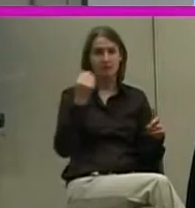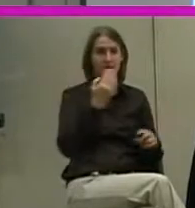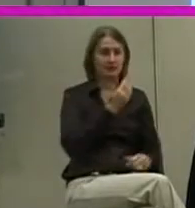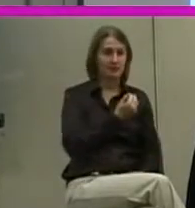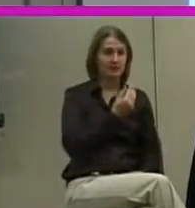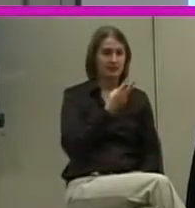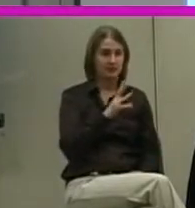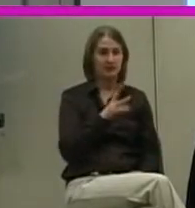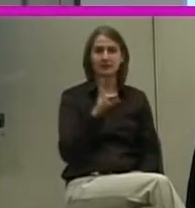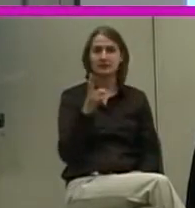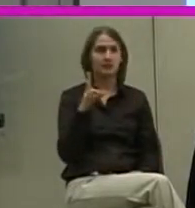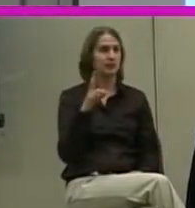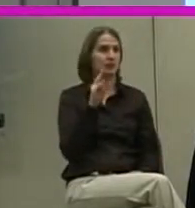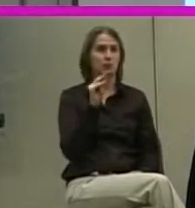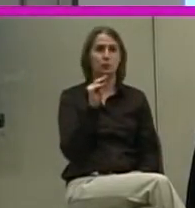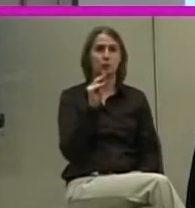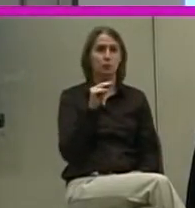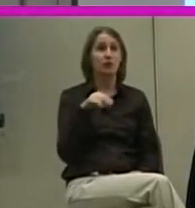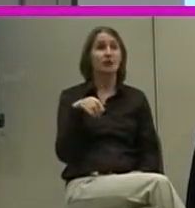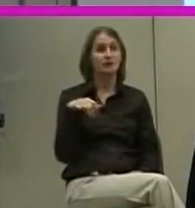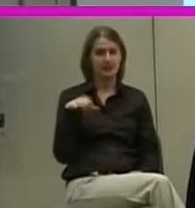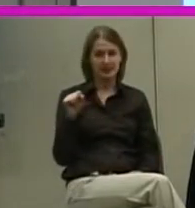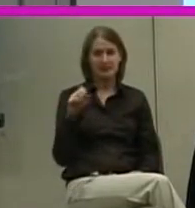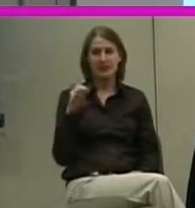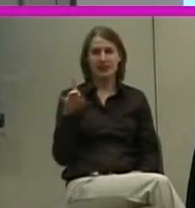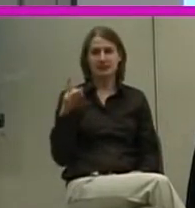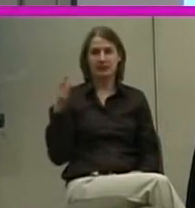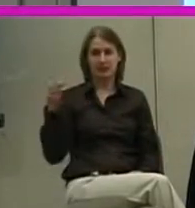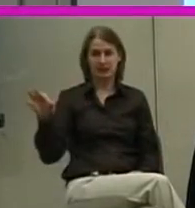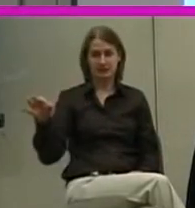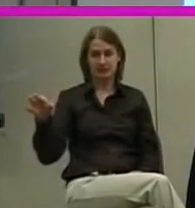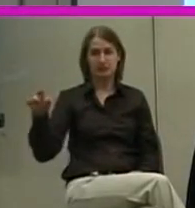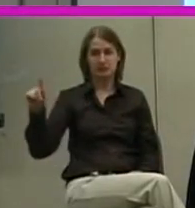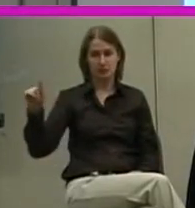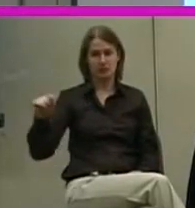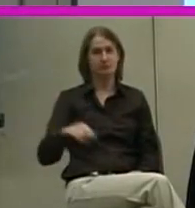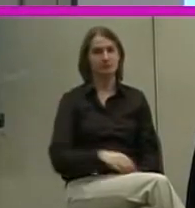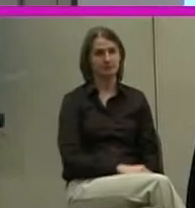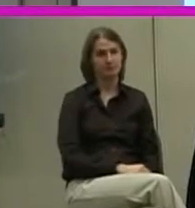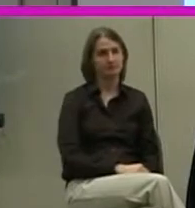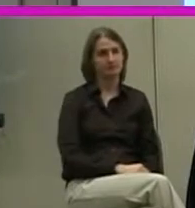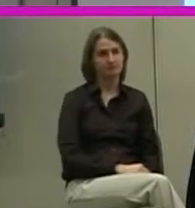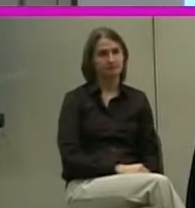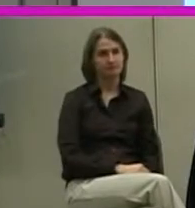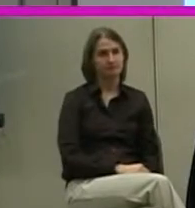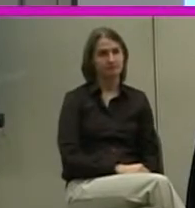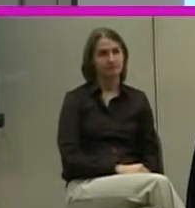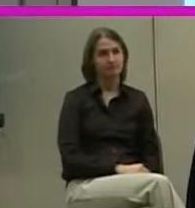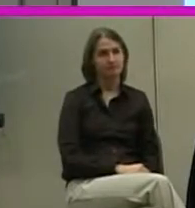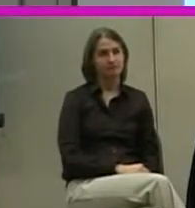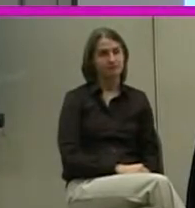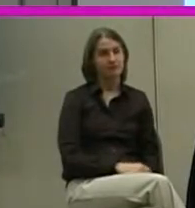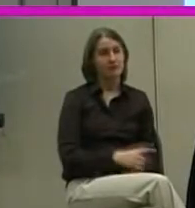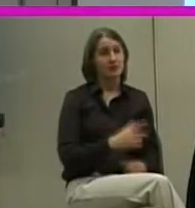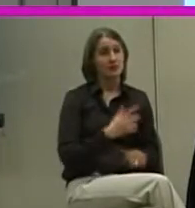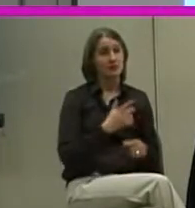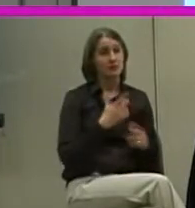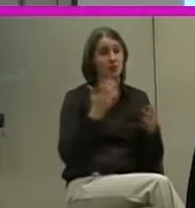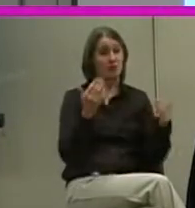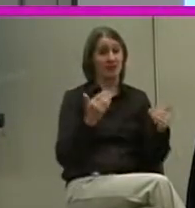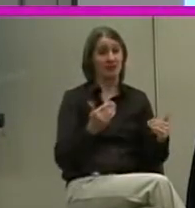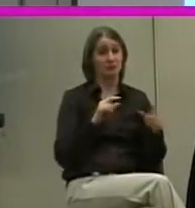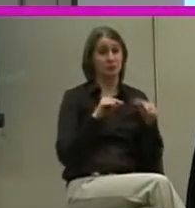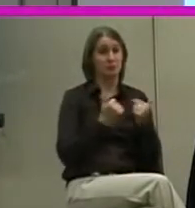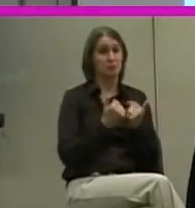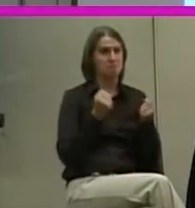for 17. Yes for 18, 19, 20. So out of the next group of kids we